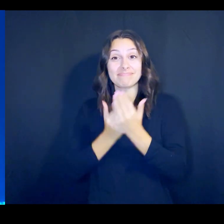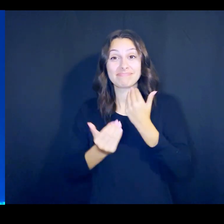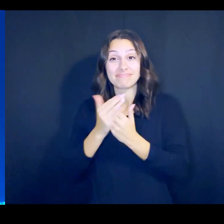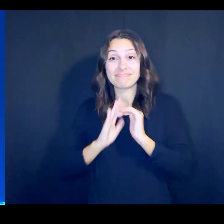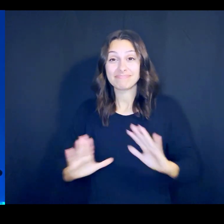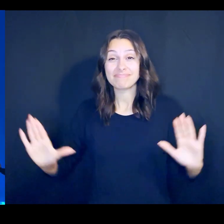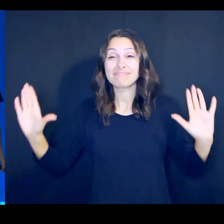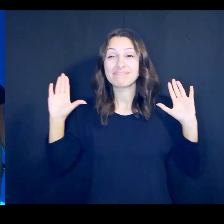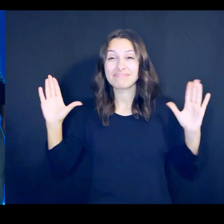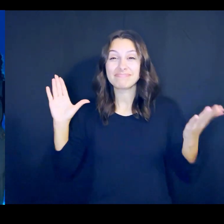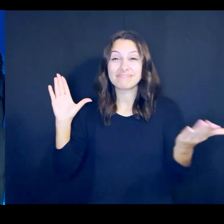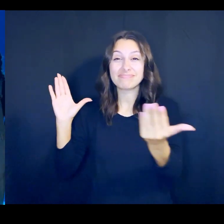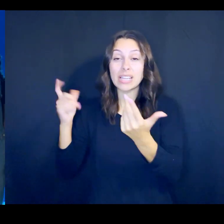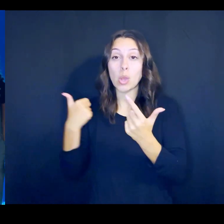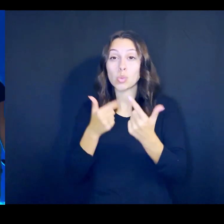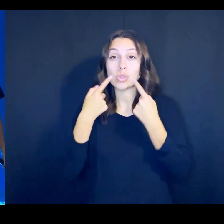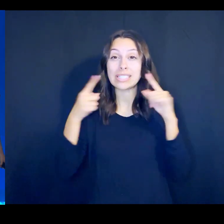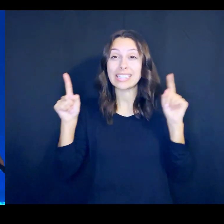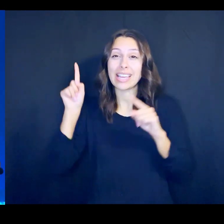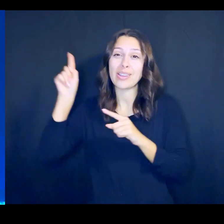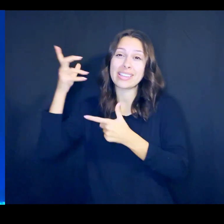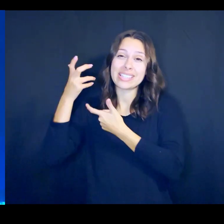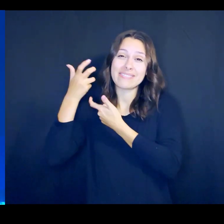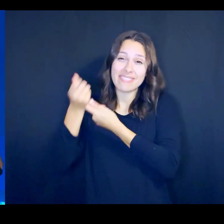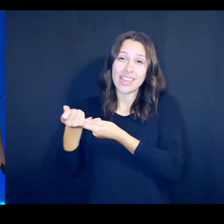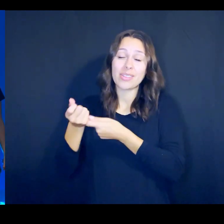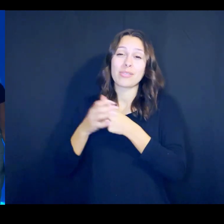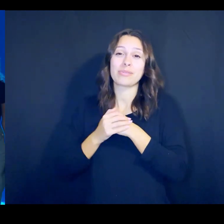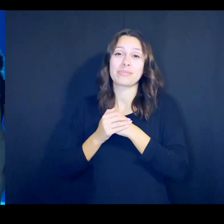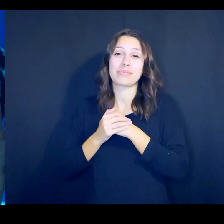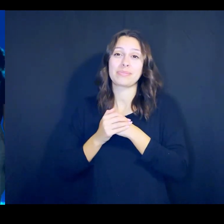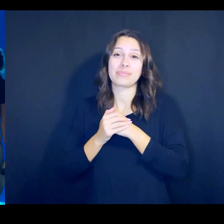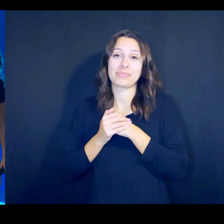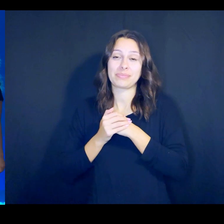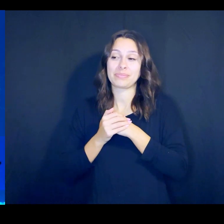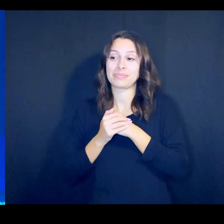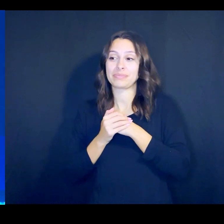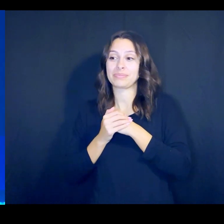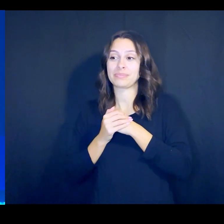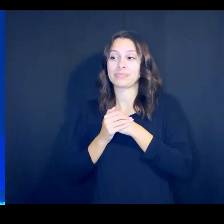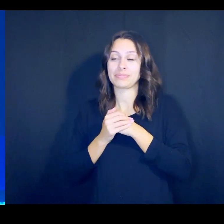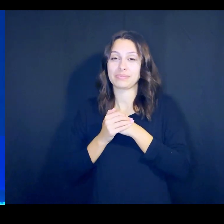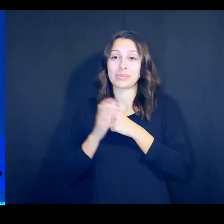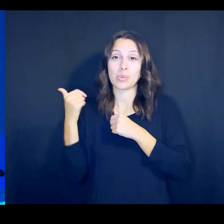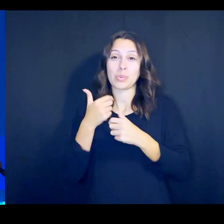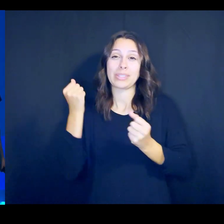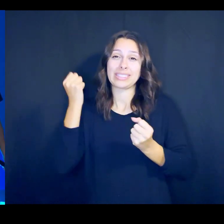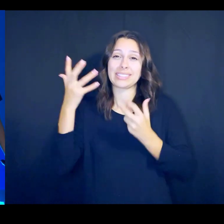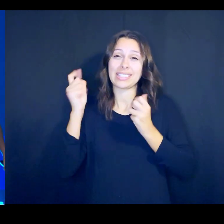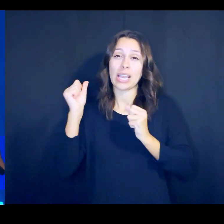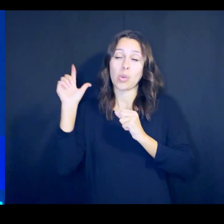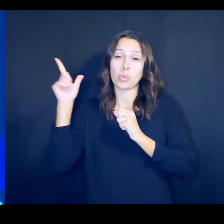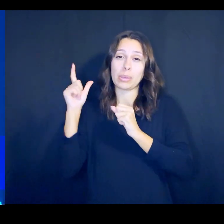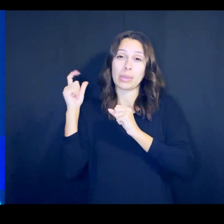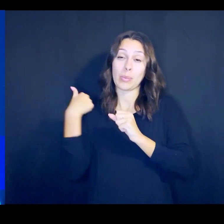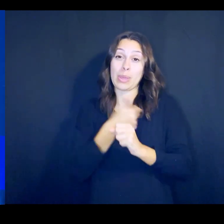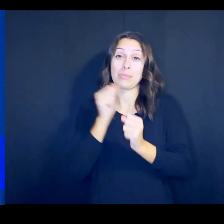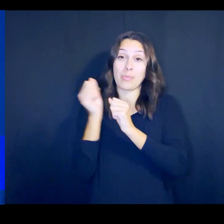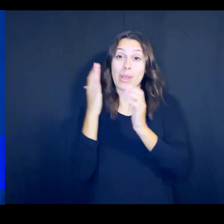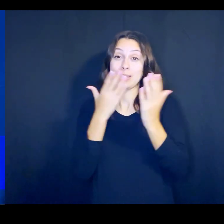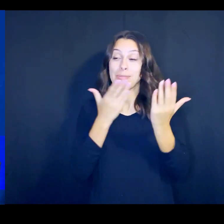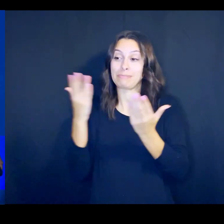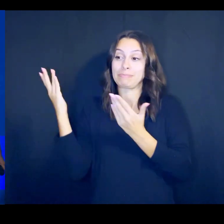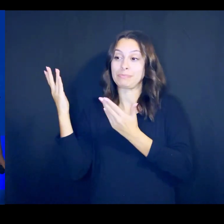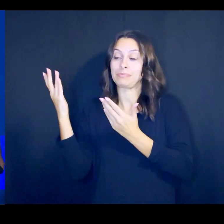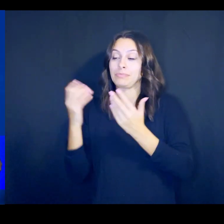Come on, let's lift our hands in the room as we declare his faithfulness. We sing of it and we give him praise for it.